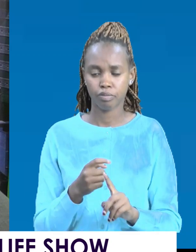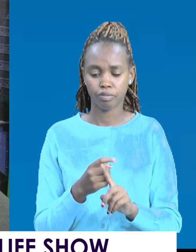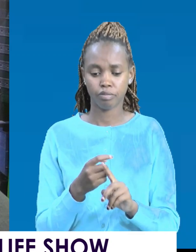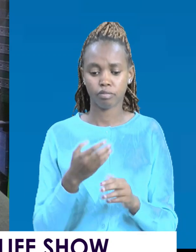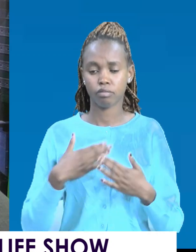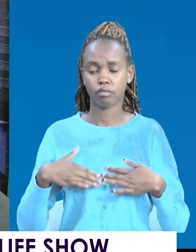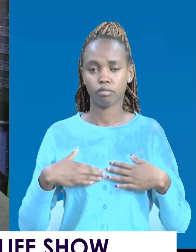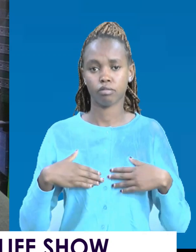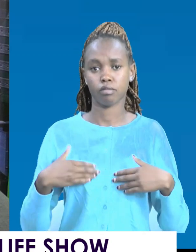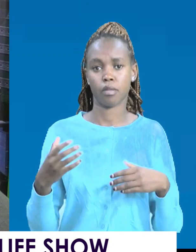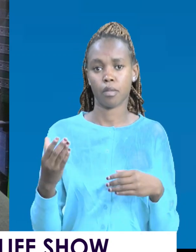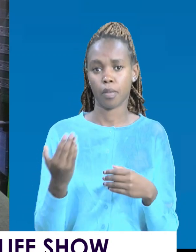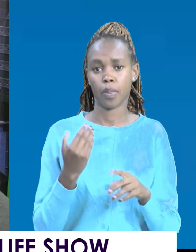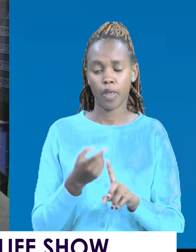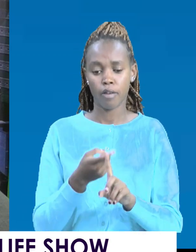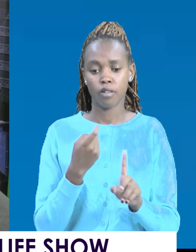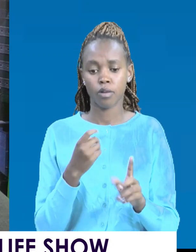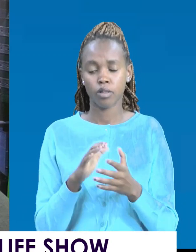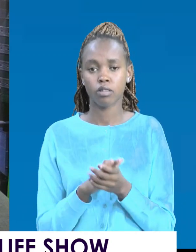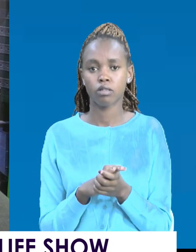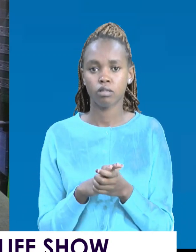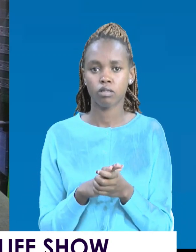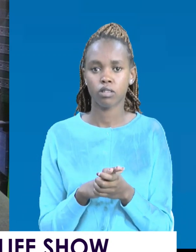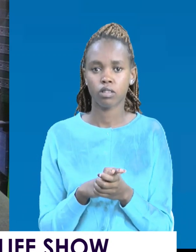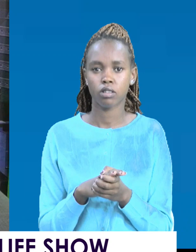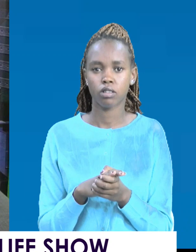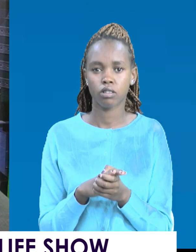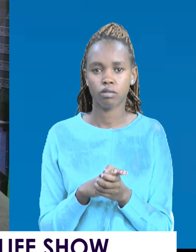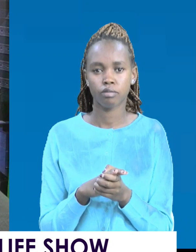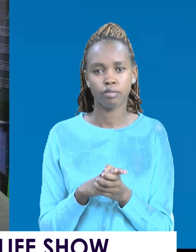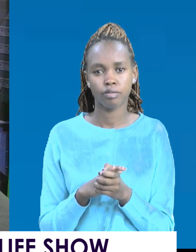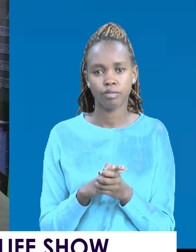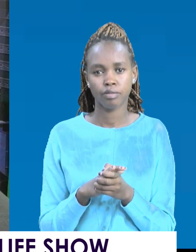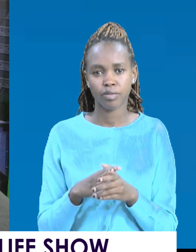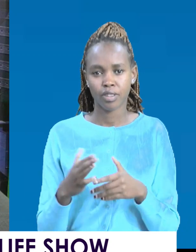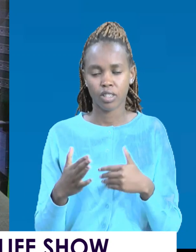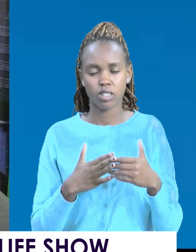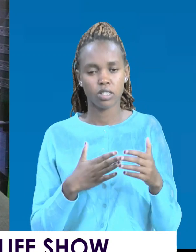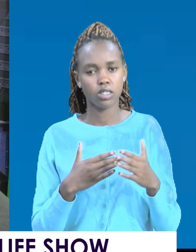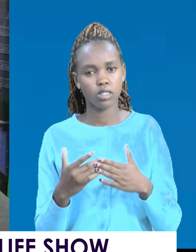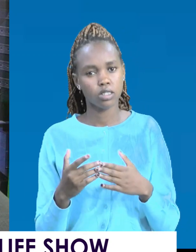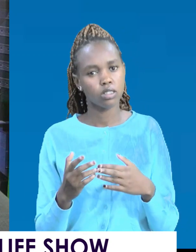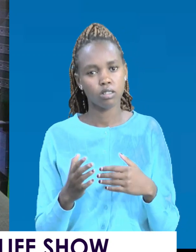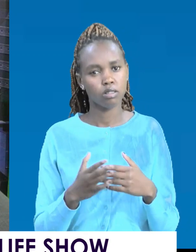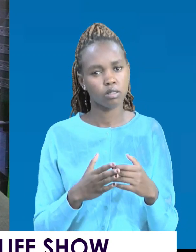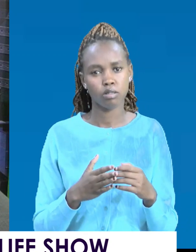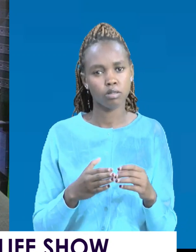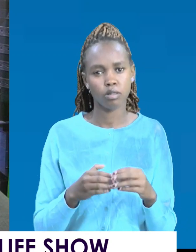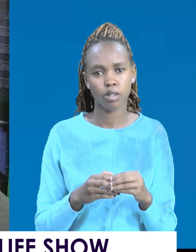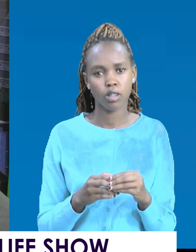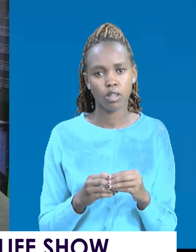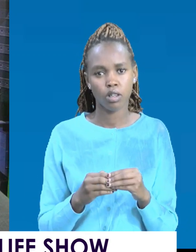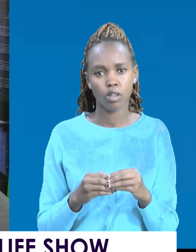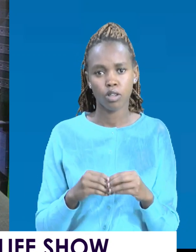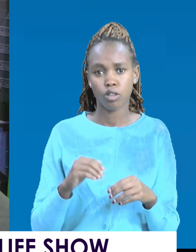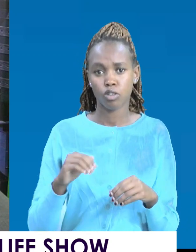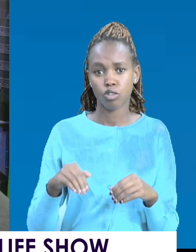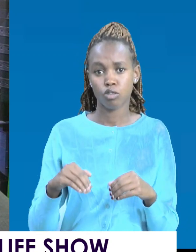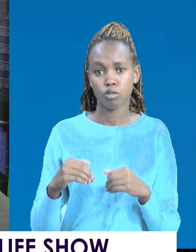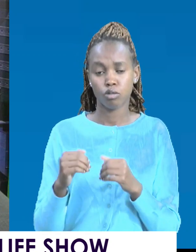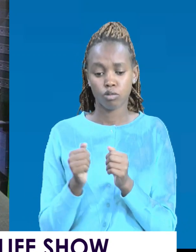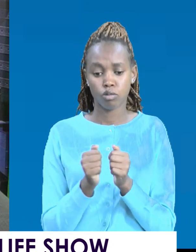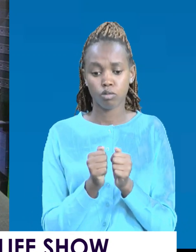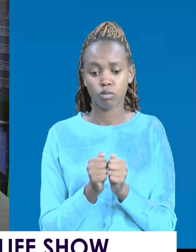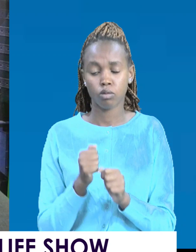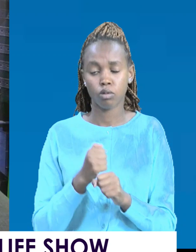be seeing the surface, just the symptoms. You're dealing with the world, man. You're dealing with the